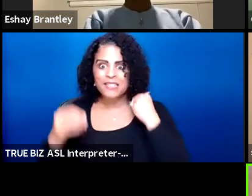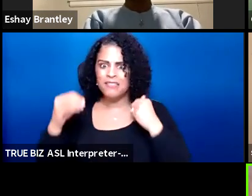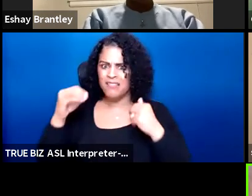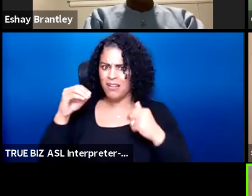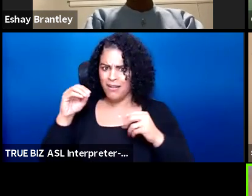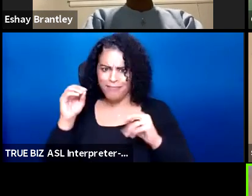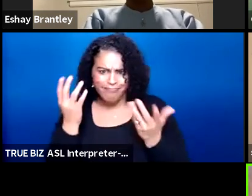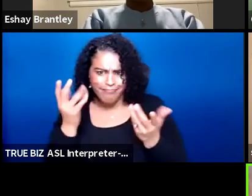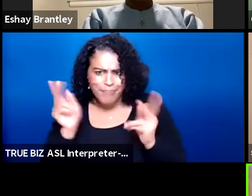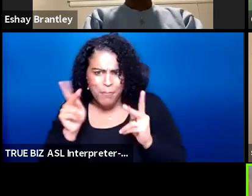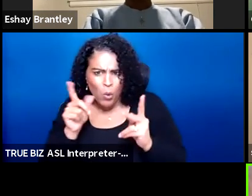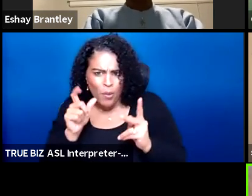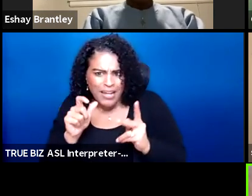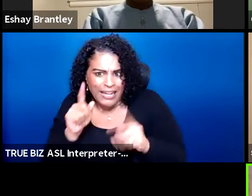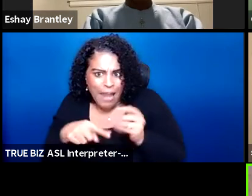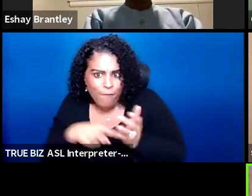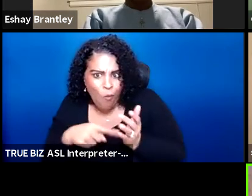see it.